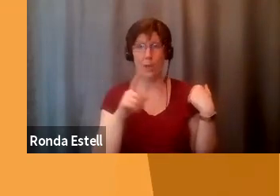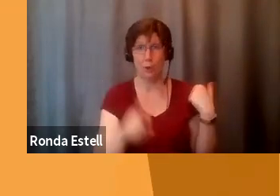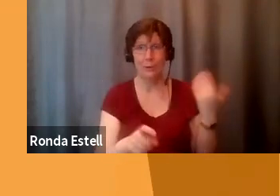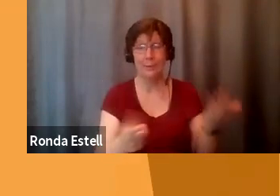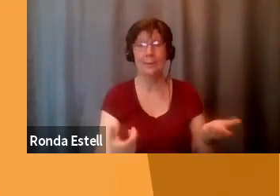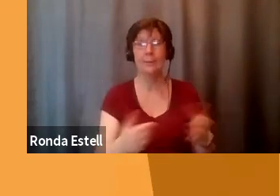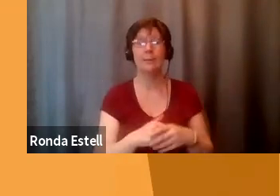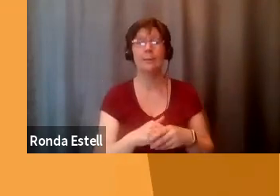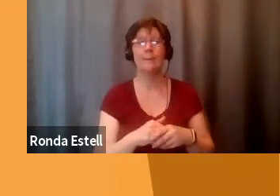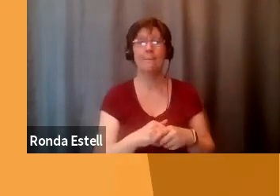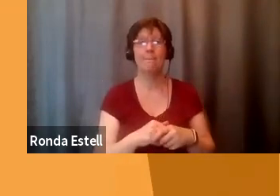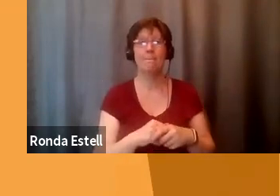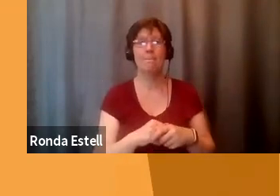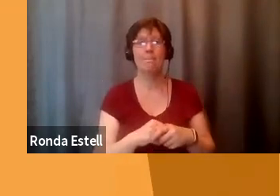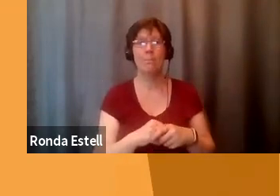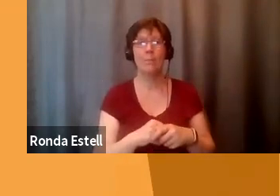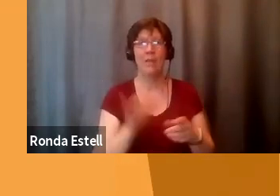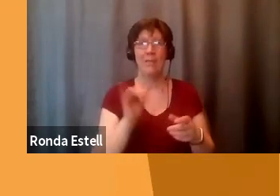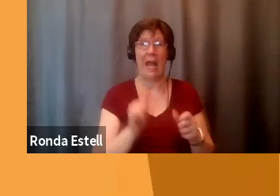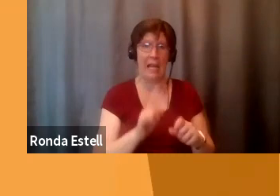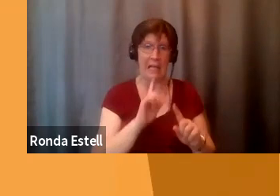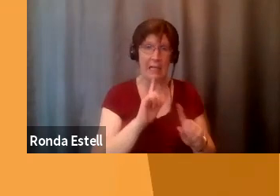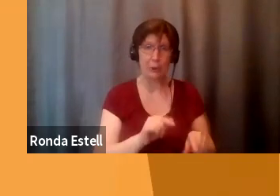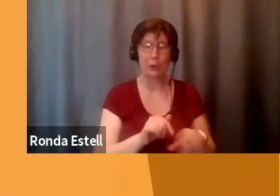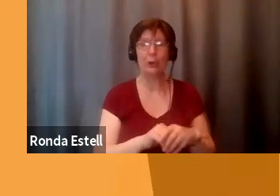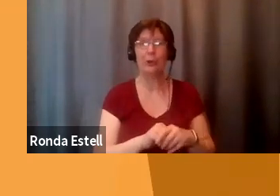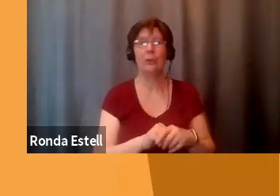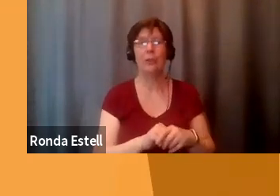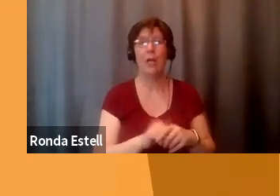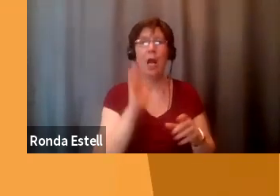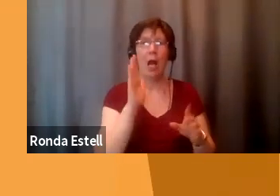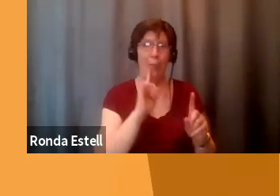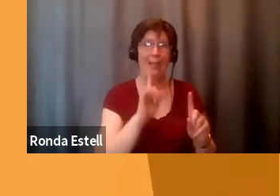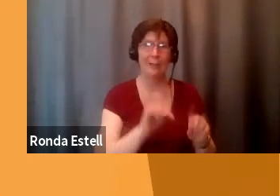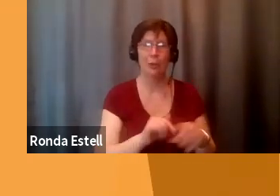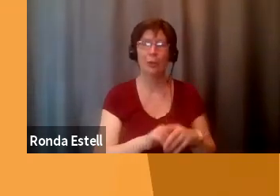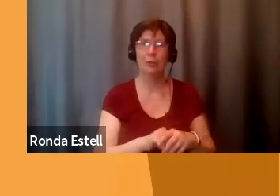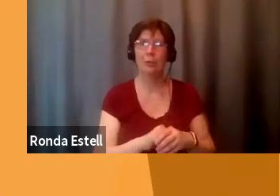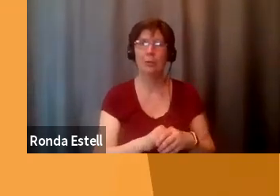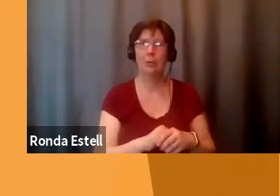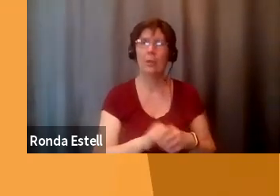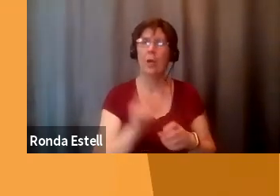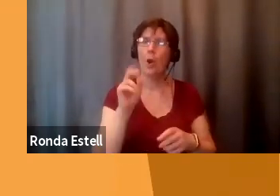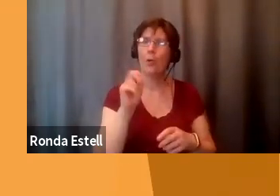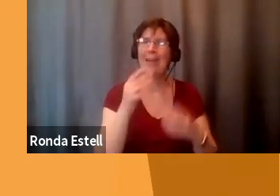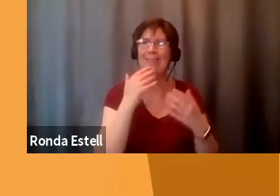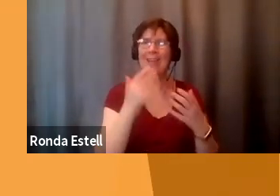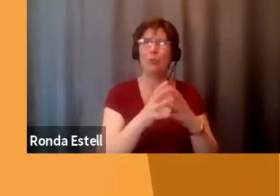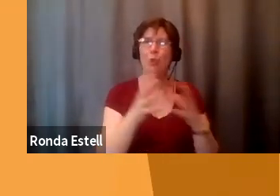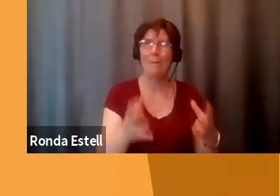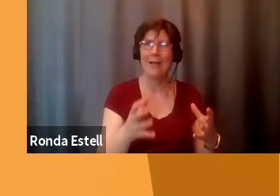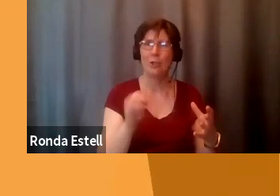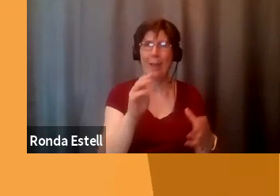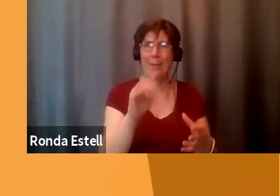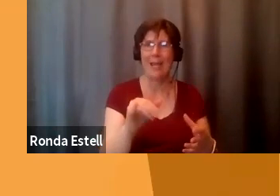questions that I can answer, I will answer. Thank you so much, Amy, and